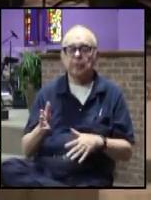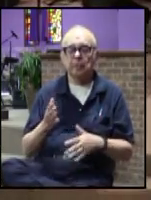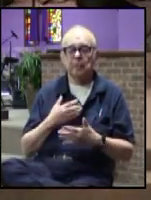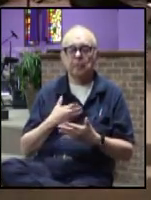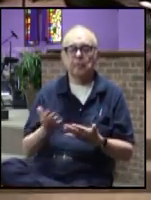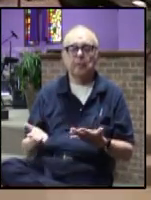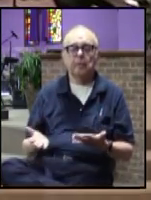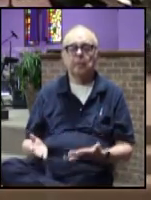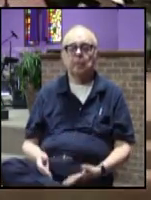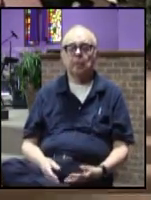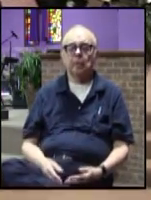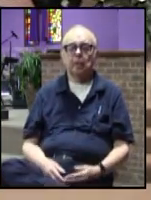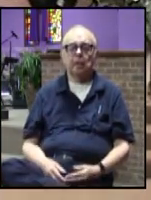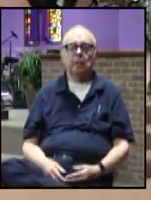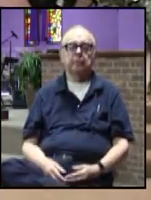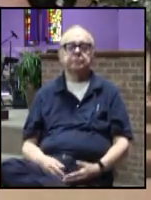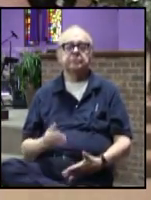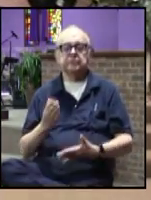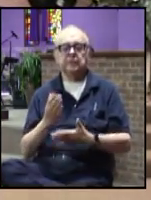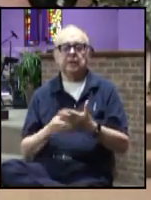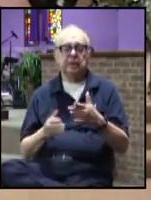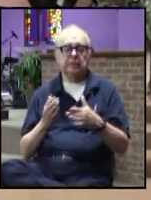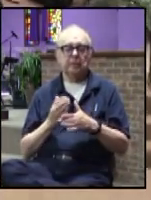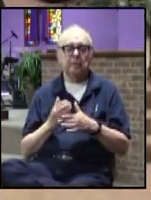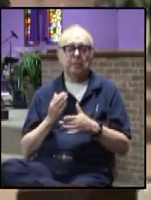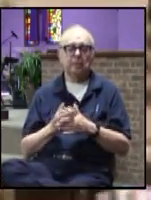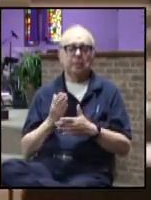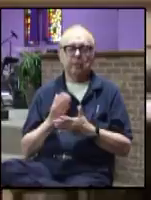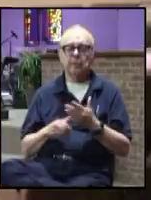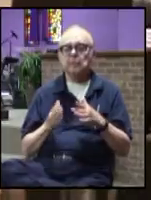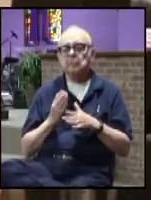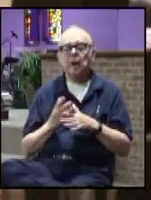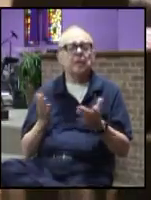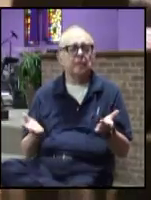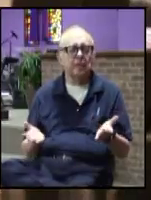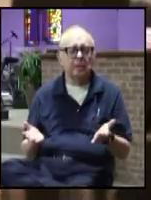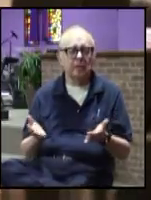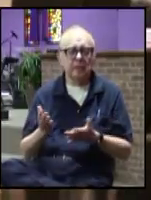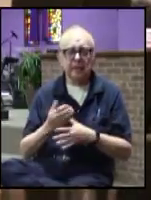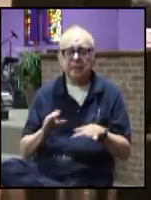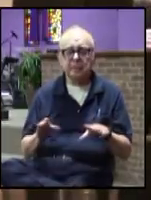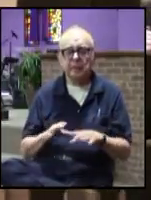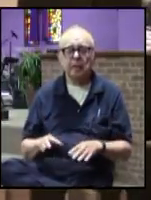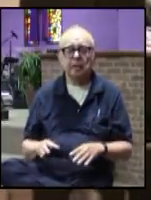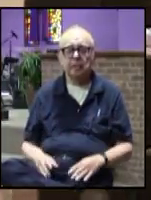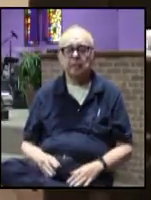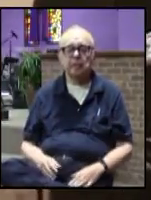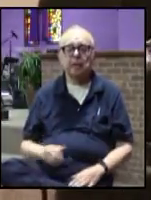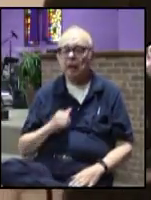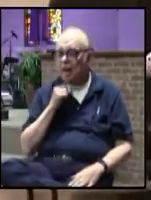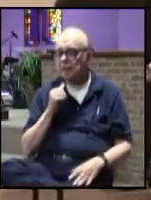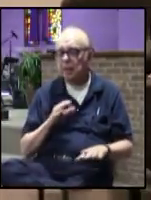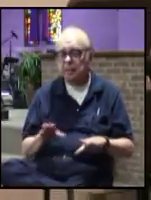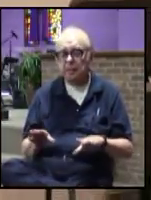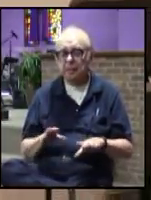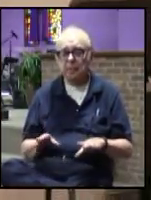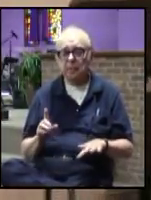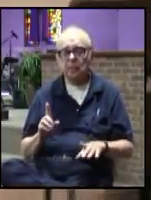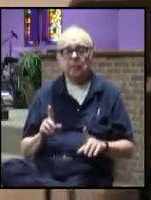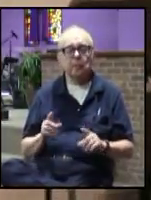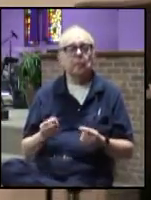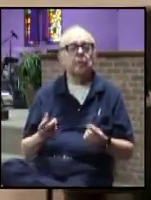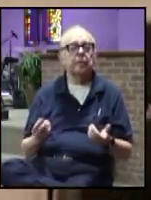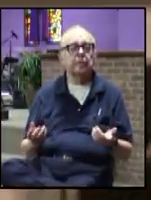some inconveniences, some interruptions, some irritations, and some inactivity.